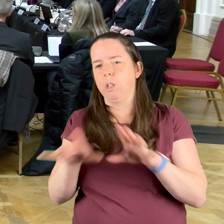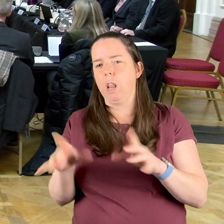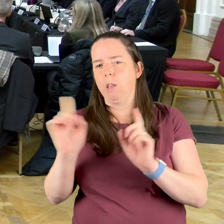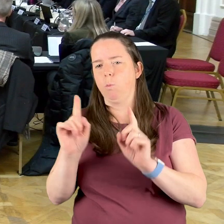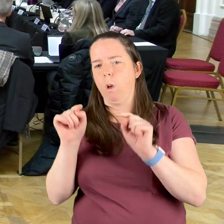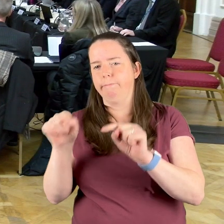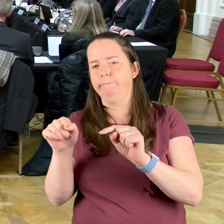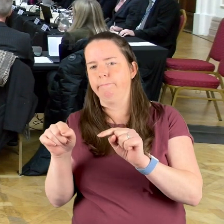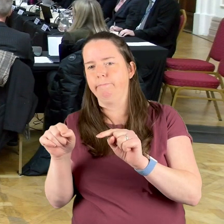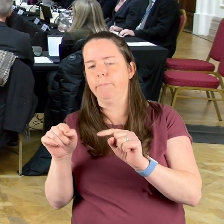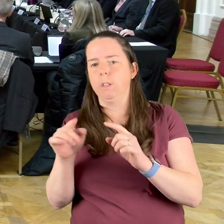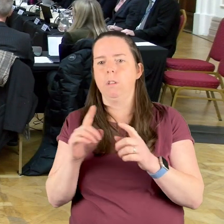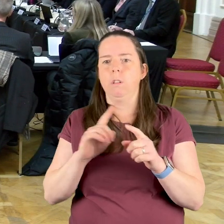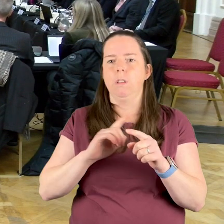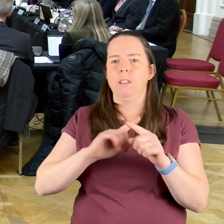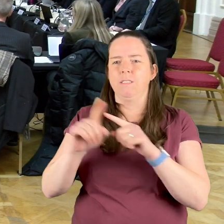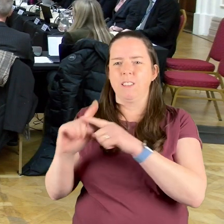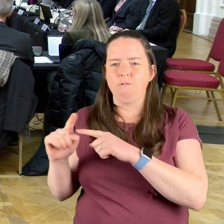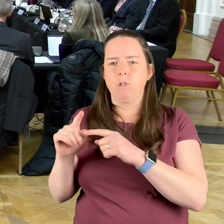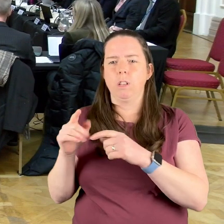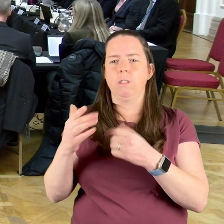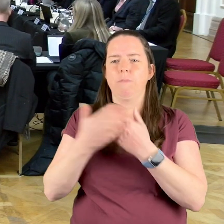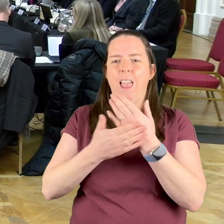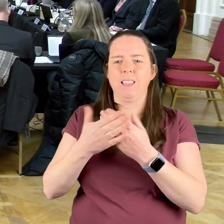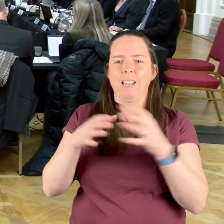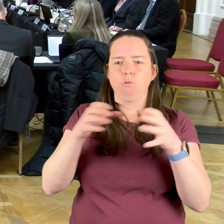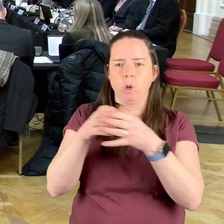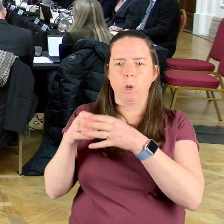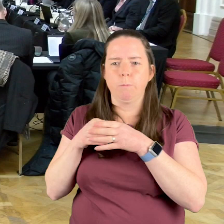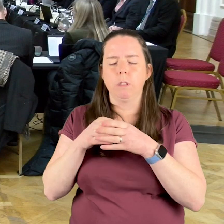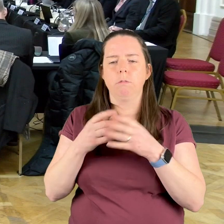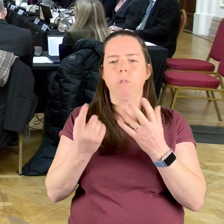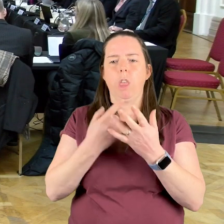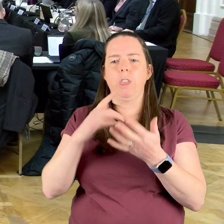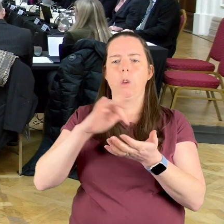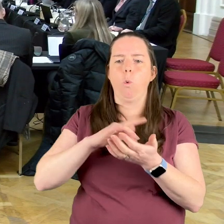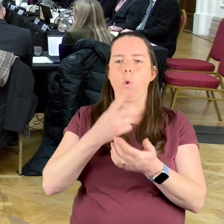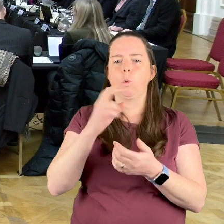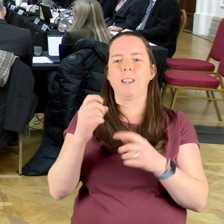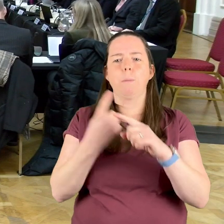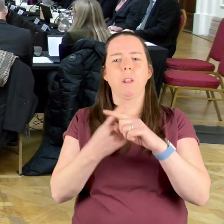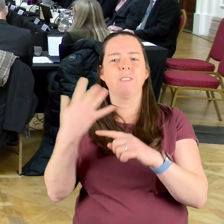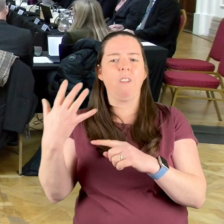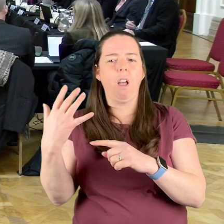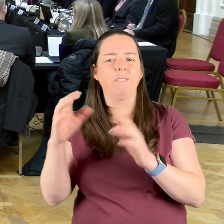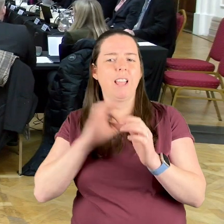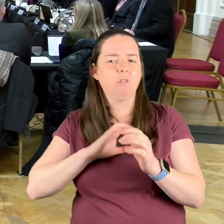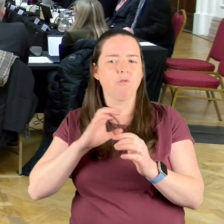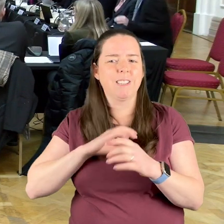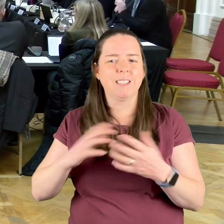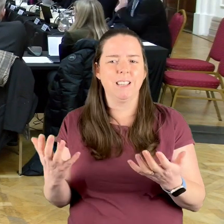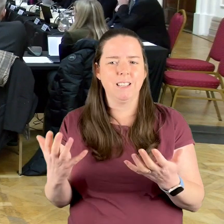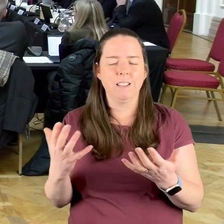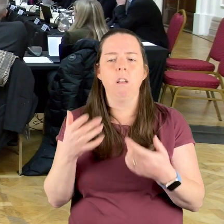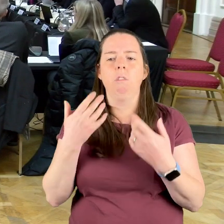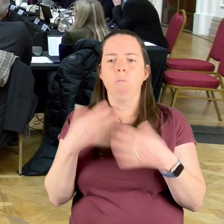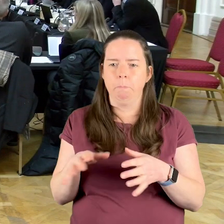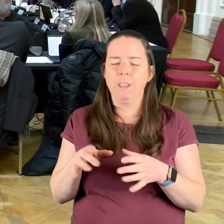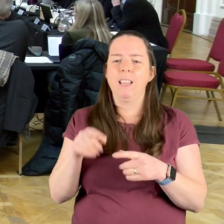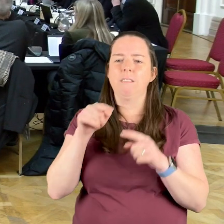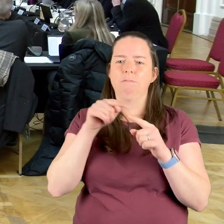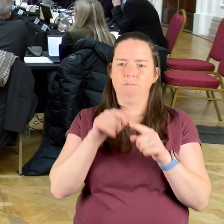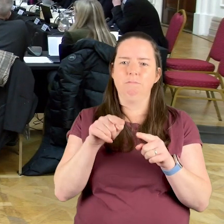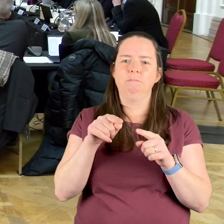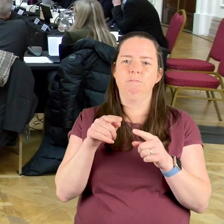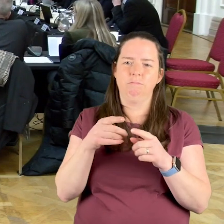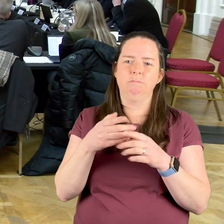that looks like by different ethnic group and by other core 20 plus 5 characteristics. So we have